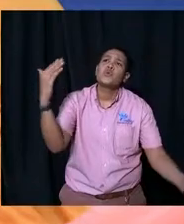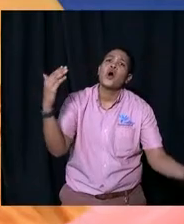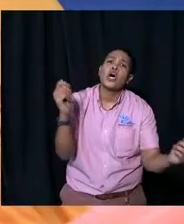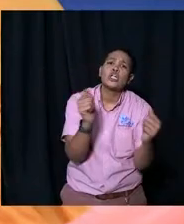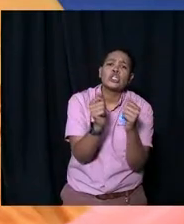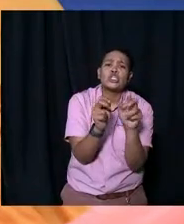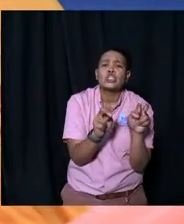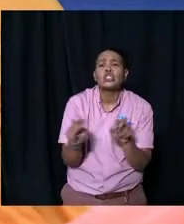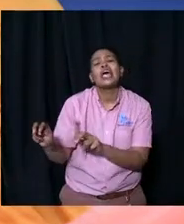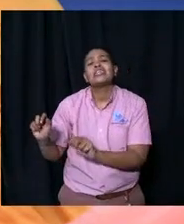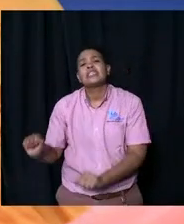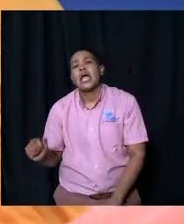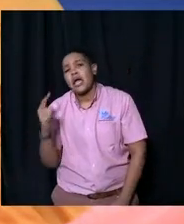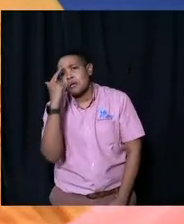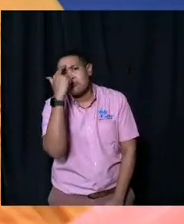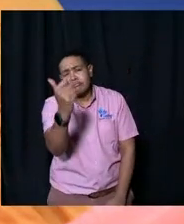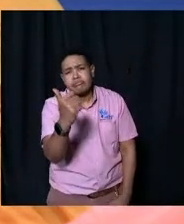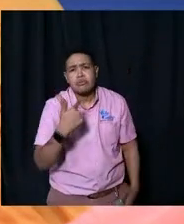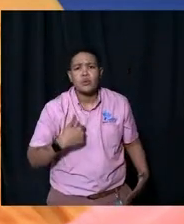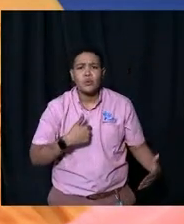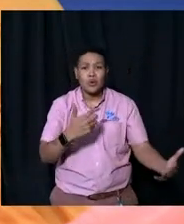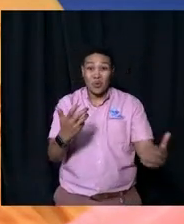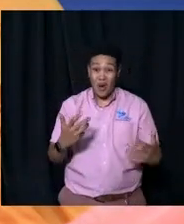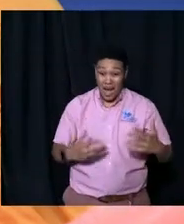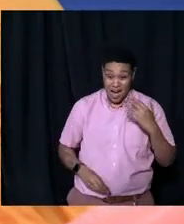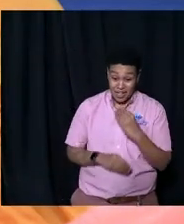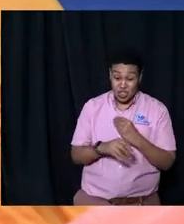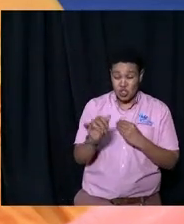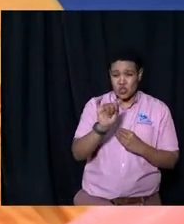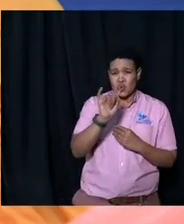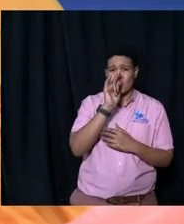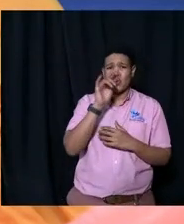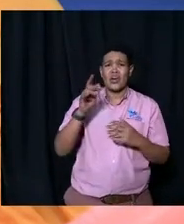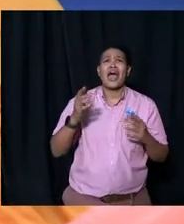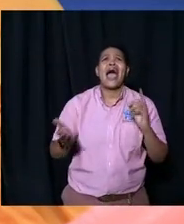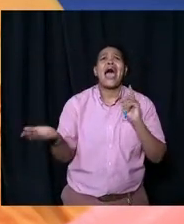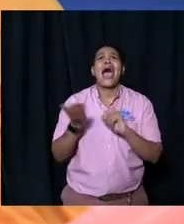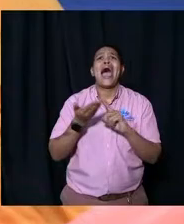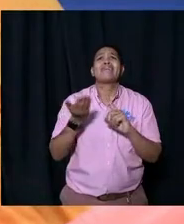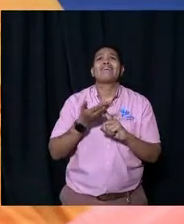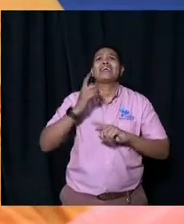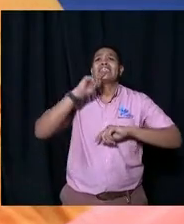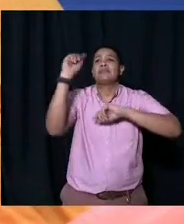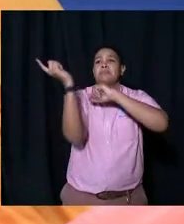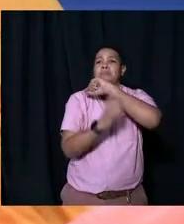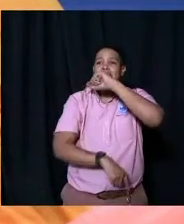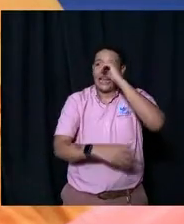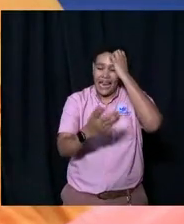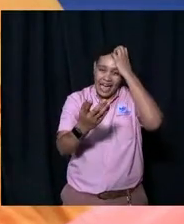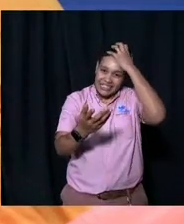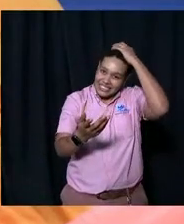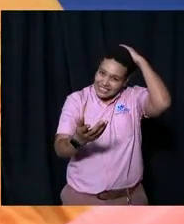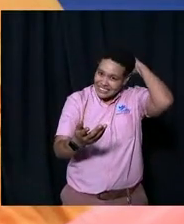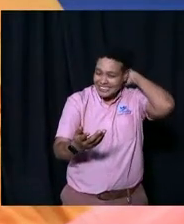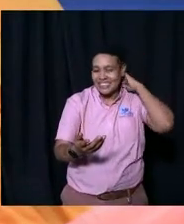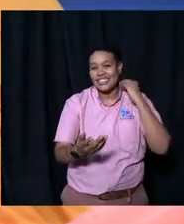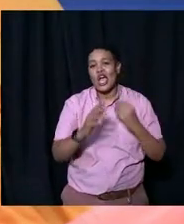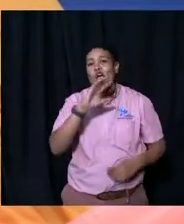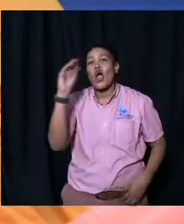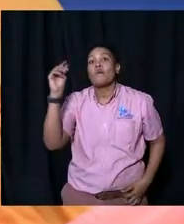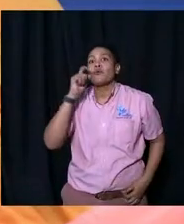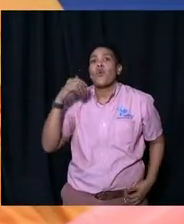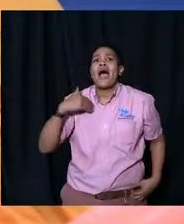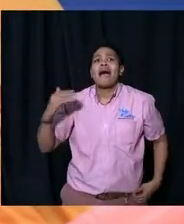transition. We want, and also it also advocates penalizing companies that have